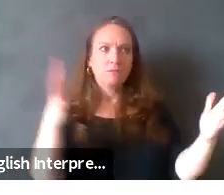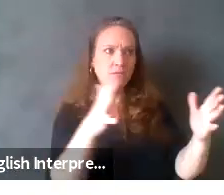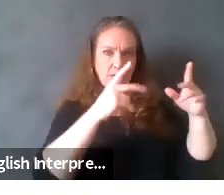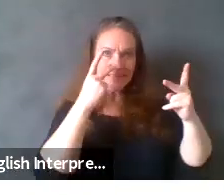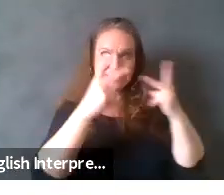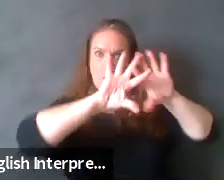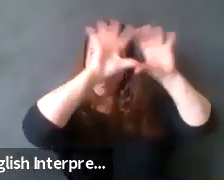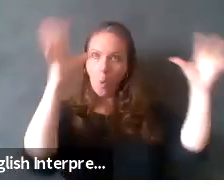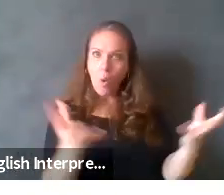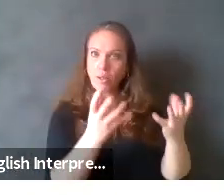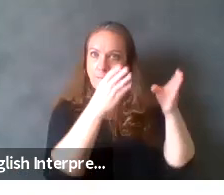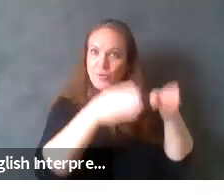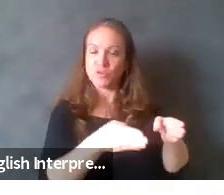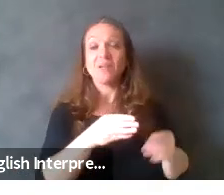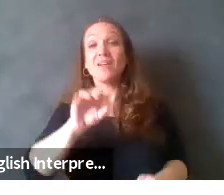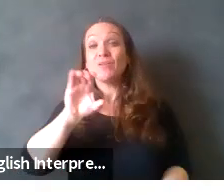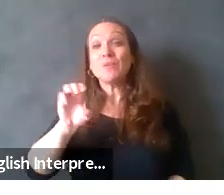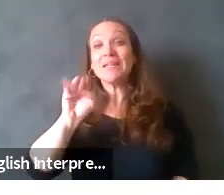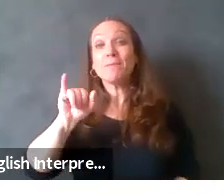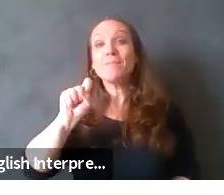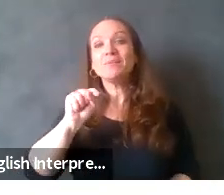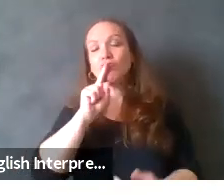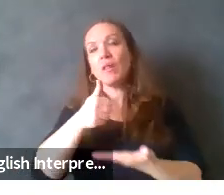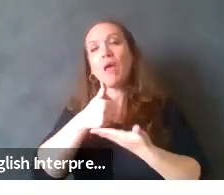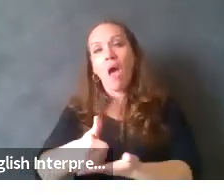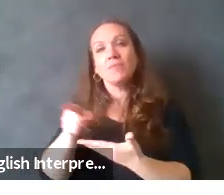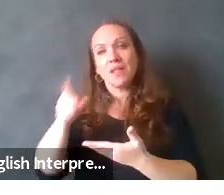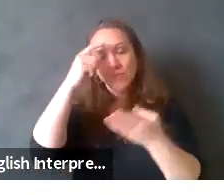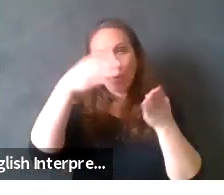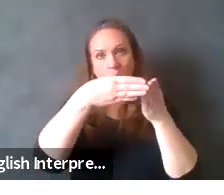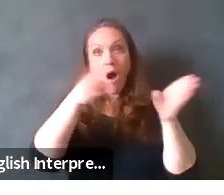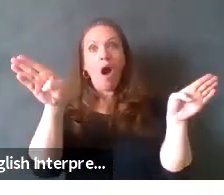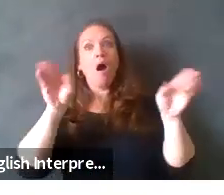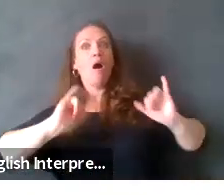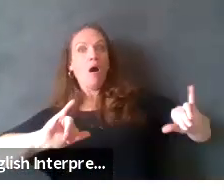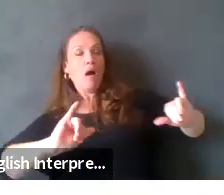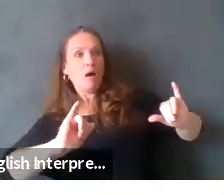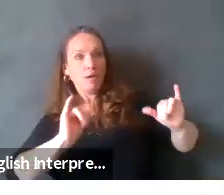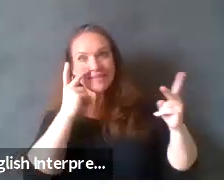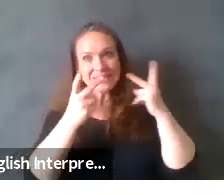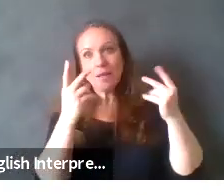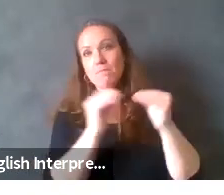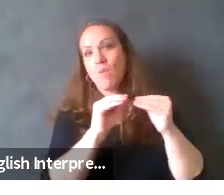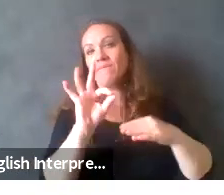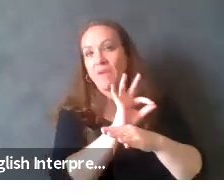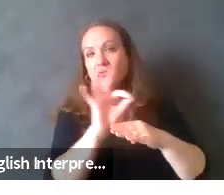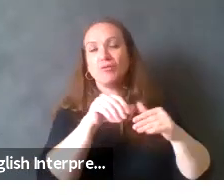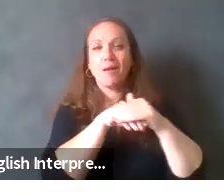model really helps to do that. So we were very pleased to, really adopt that as our